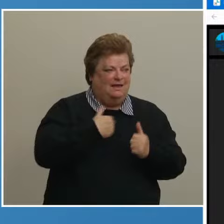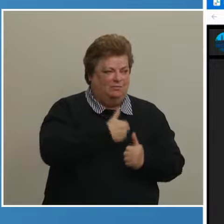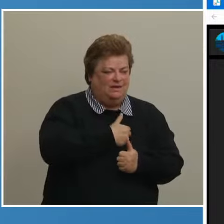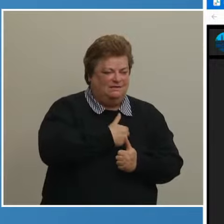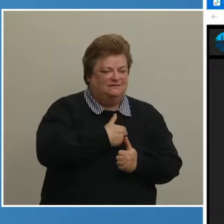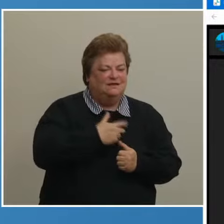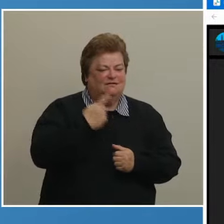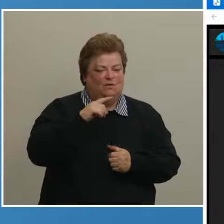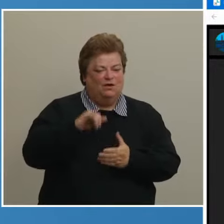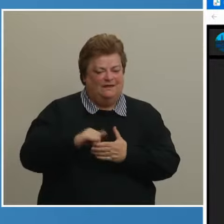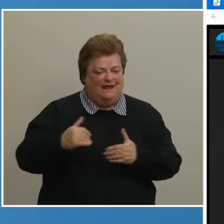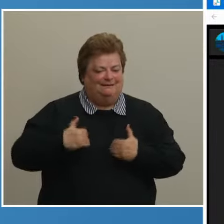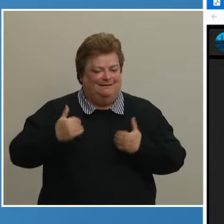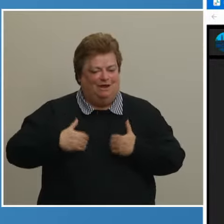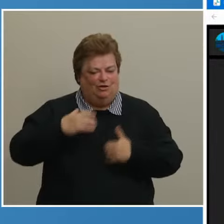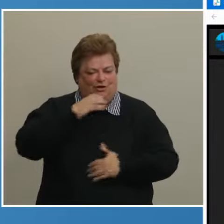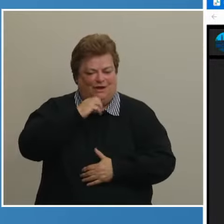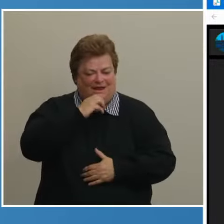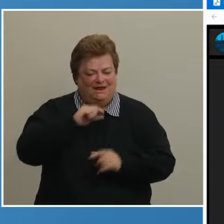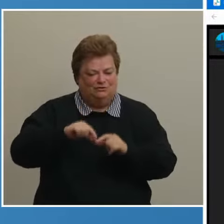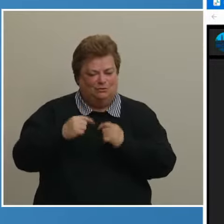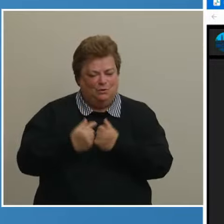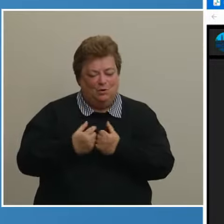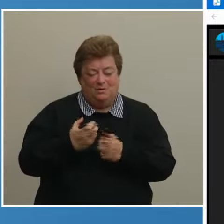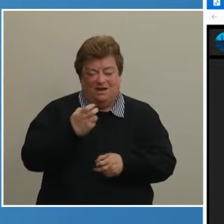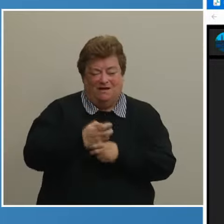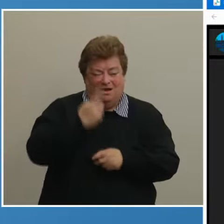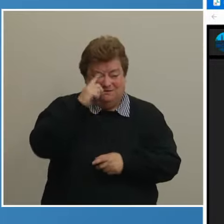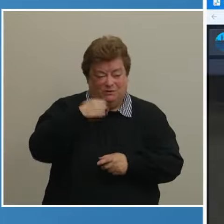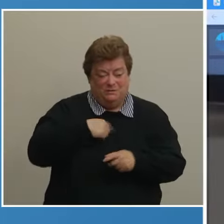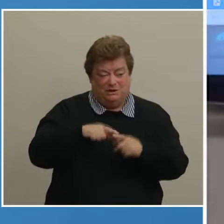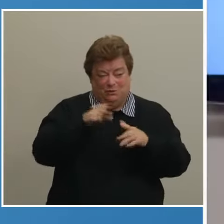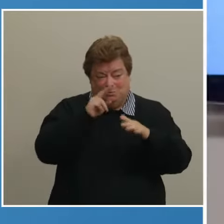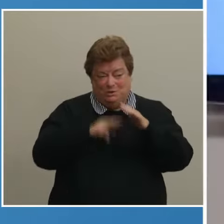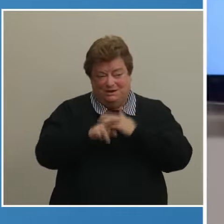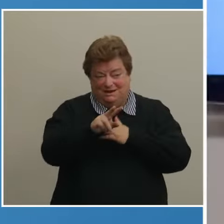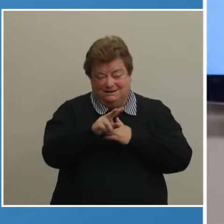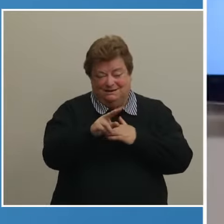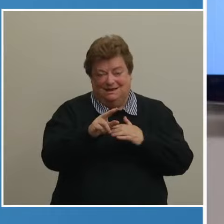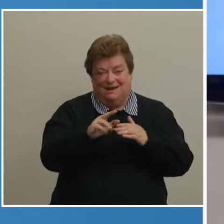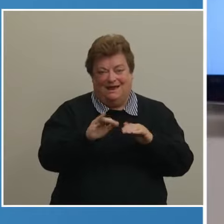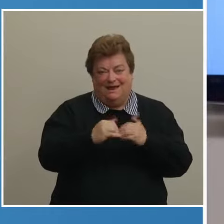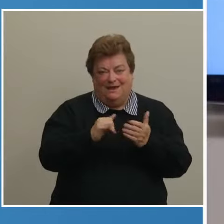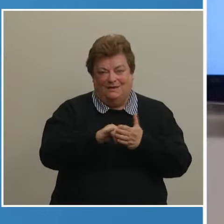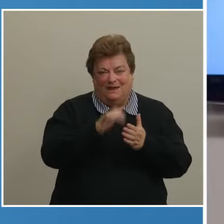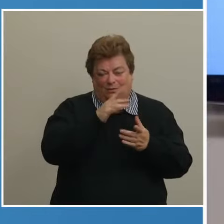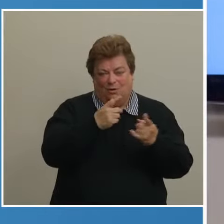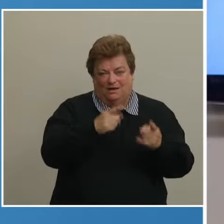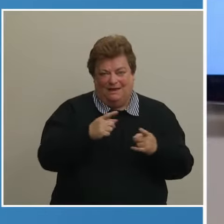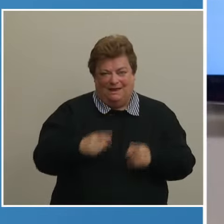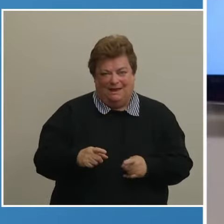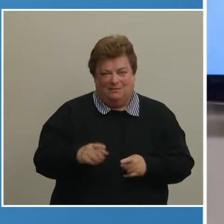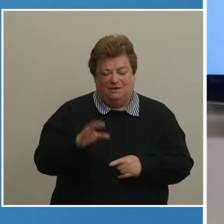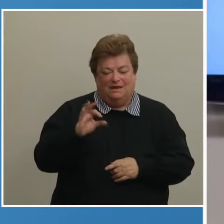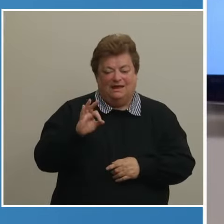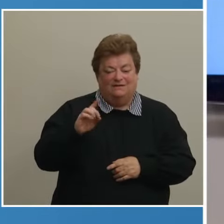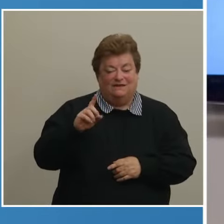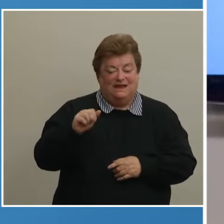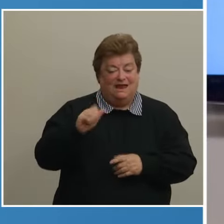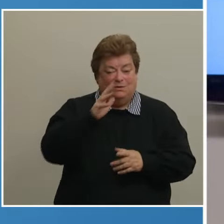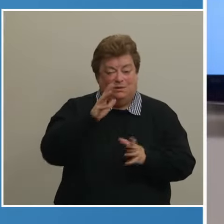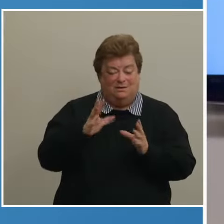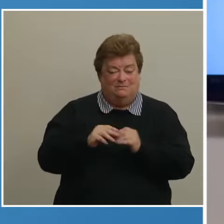those age groups. So it's hard for me to predict right now what that's going to be like. And the FDA is meeting tomorrow